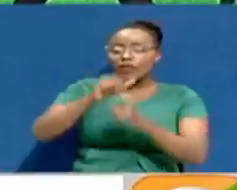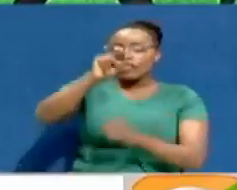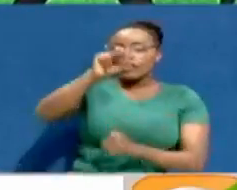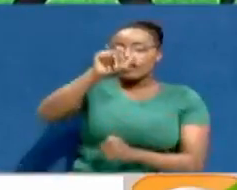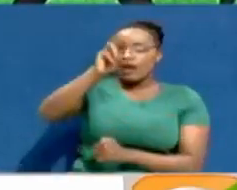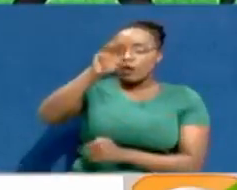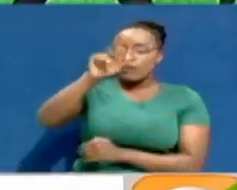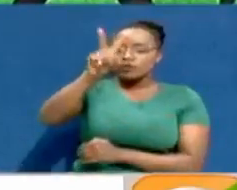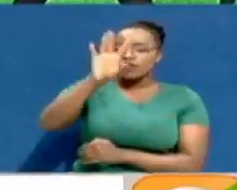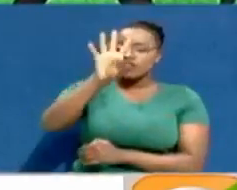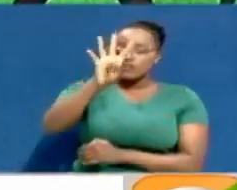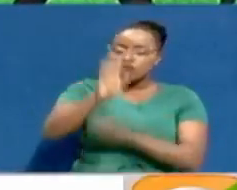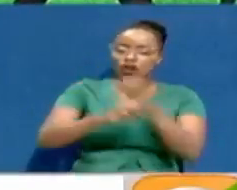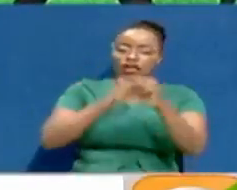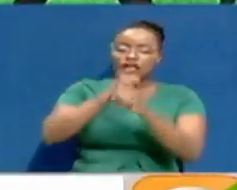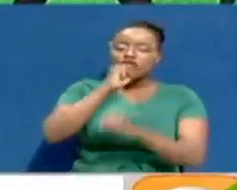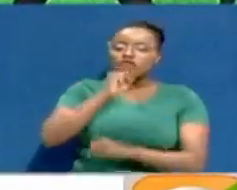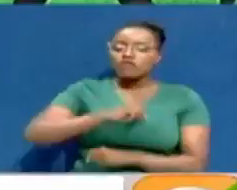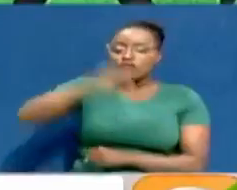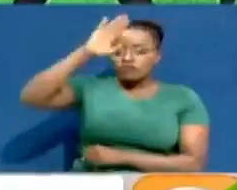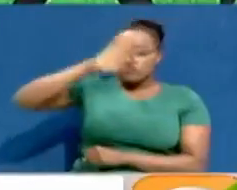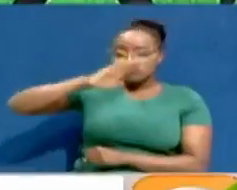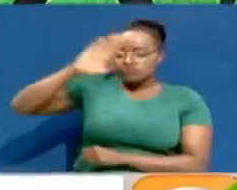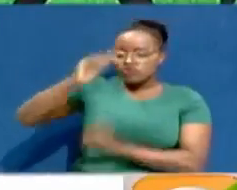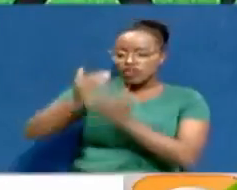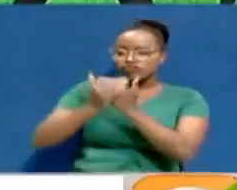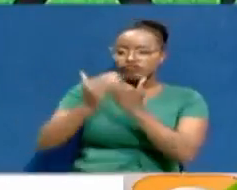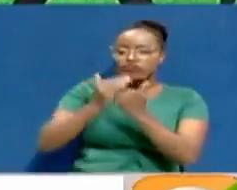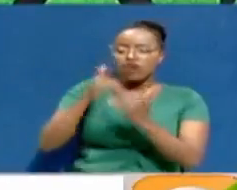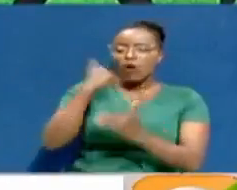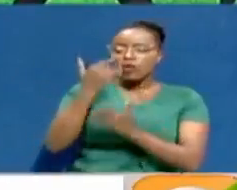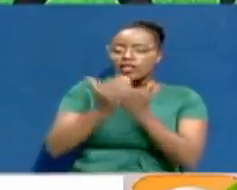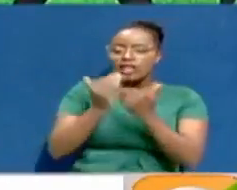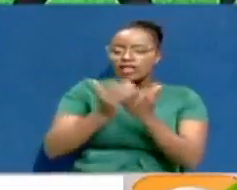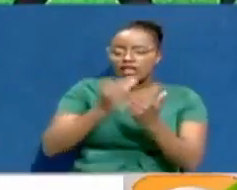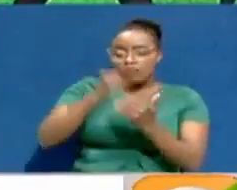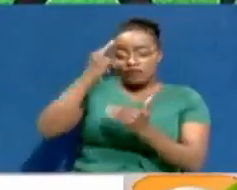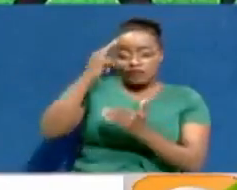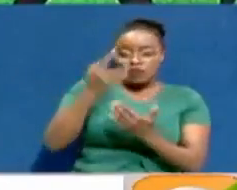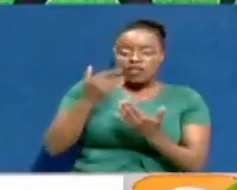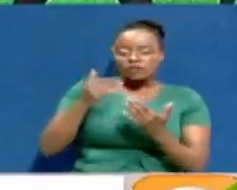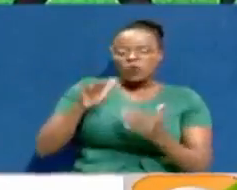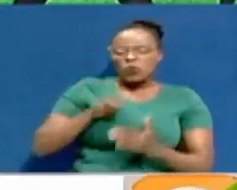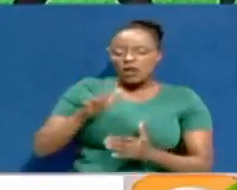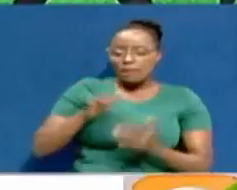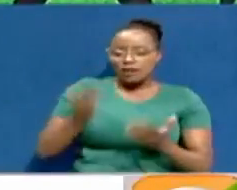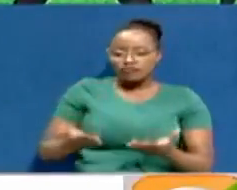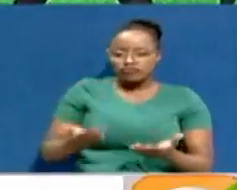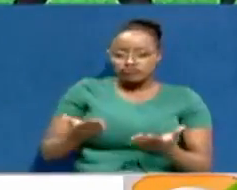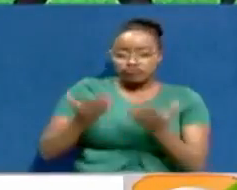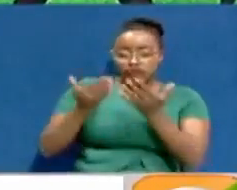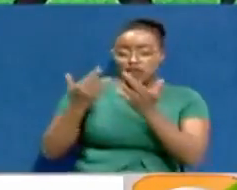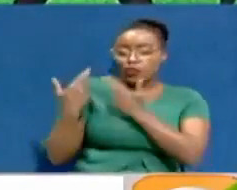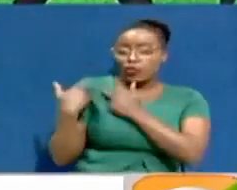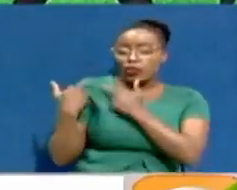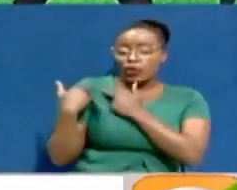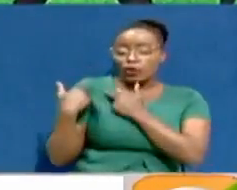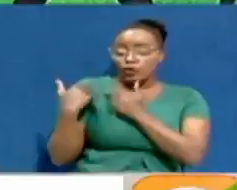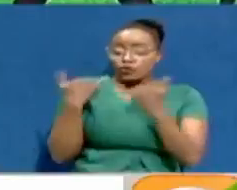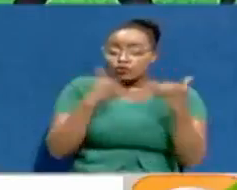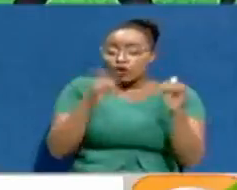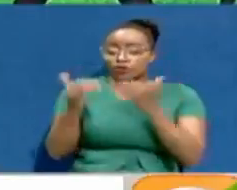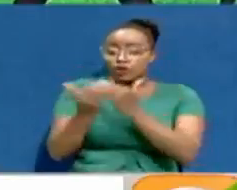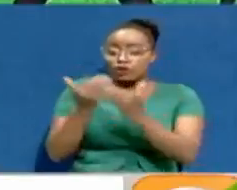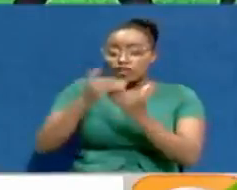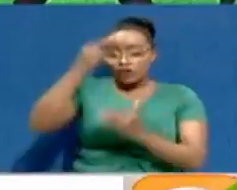a 24-year-old elephant whisperer, who is raising the profile of women in her community by tending to